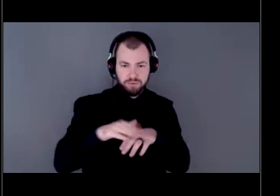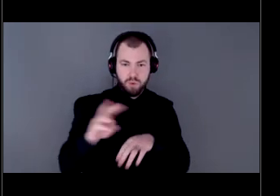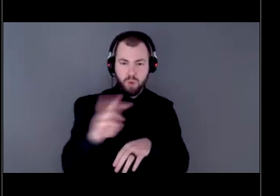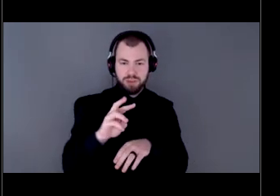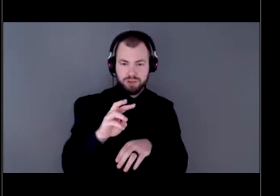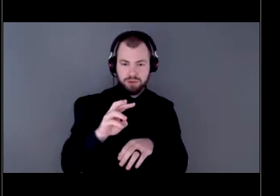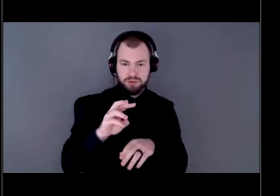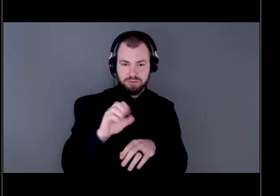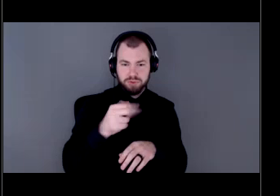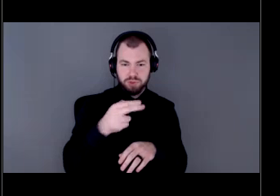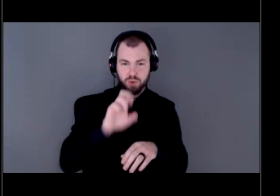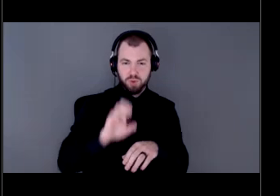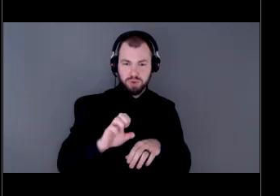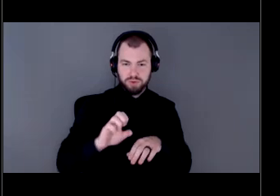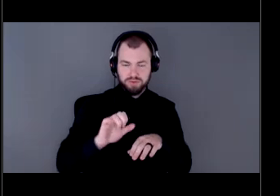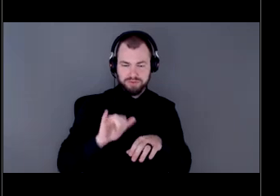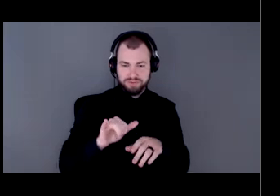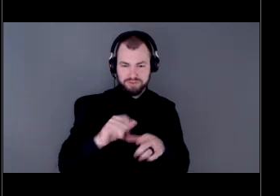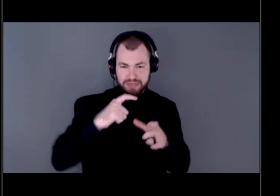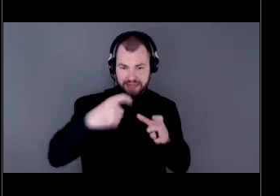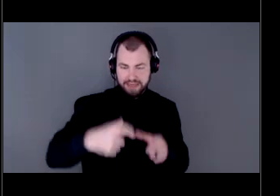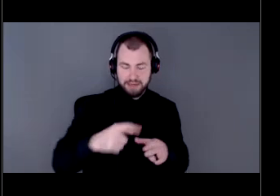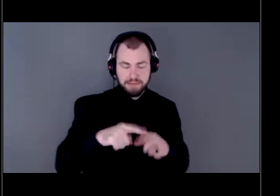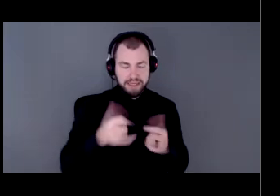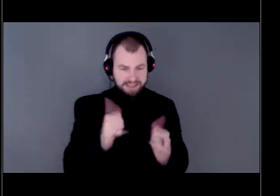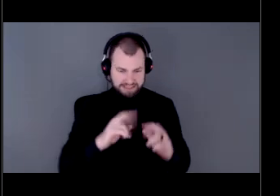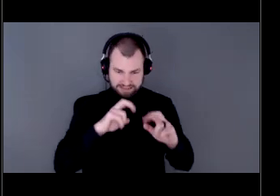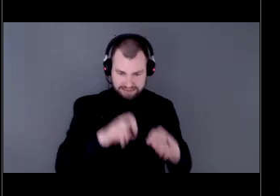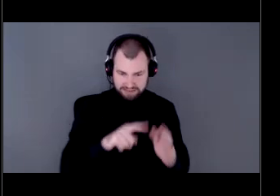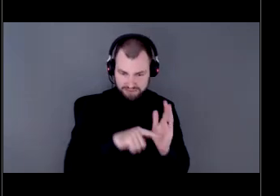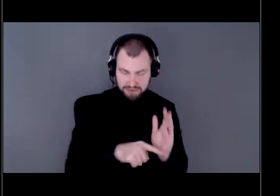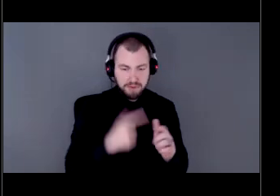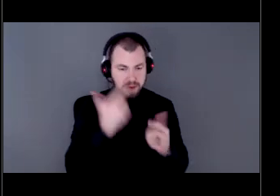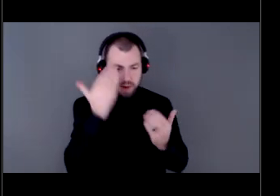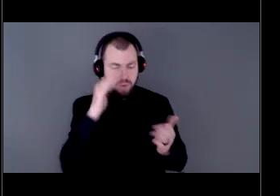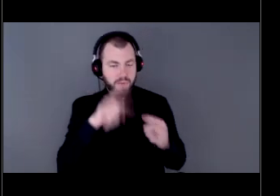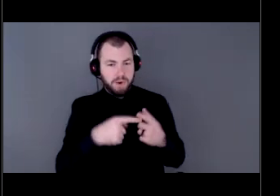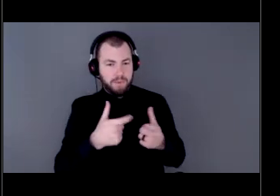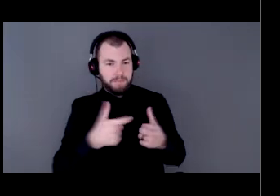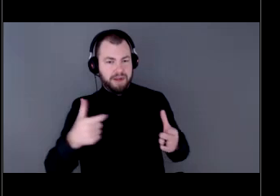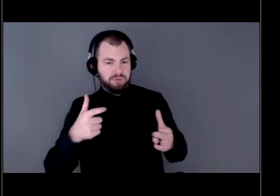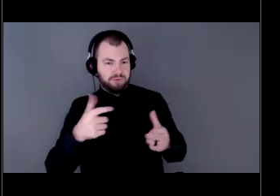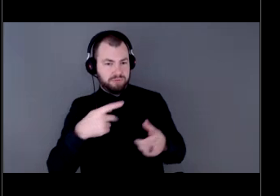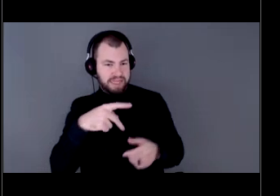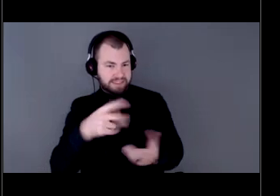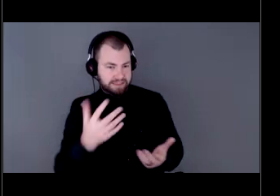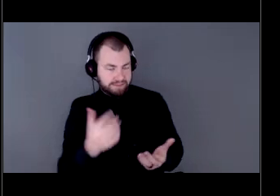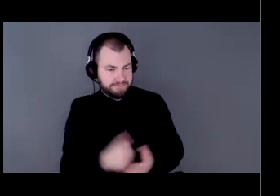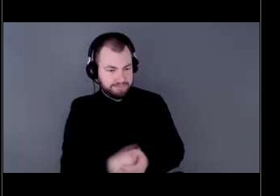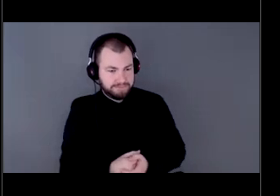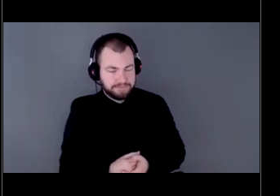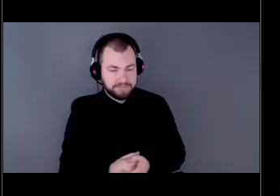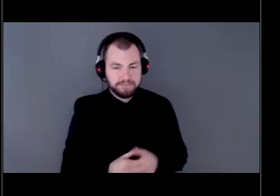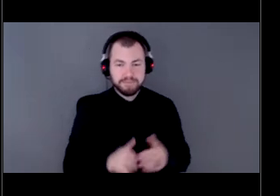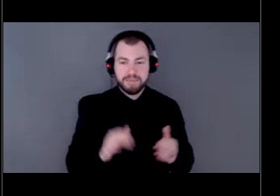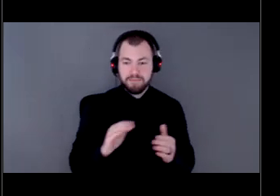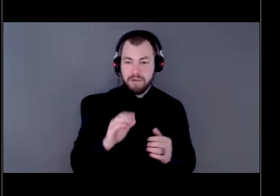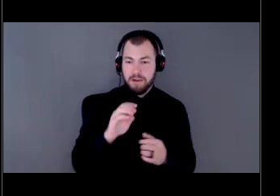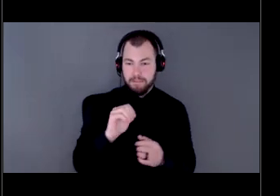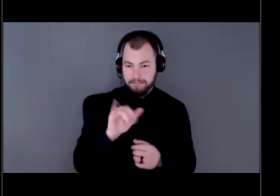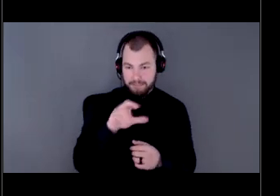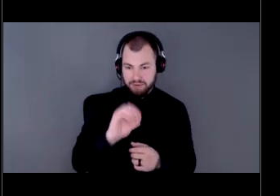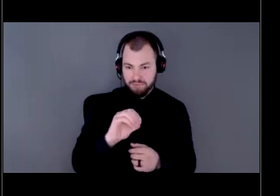still underway. So, but I don't know about macroplastic at all. Even microplastic, because they're eventually